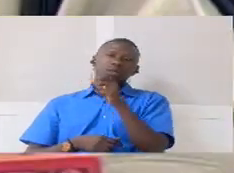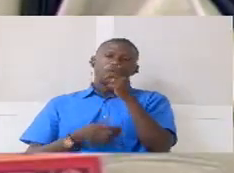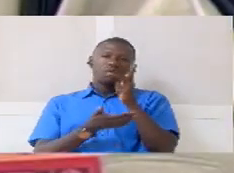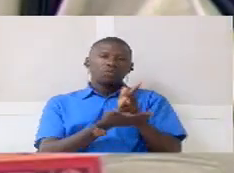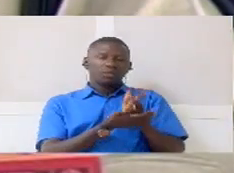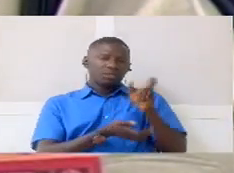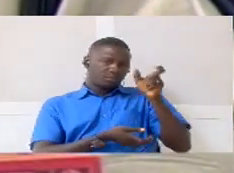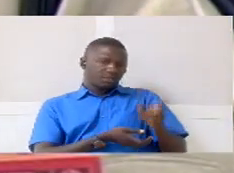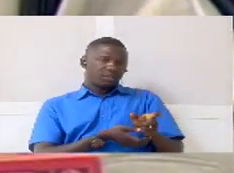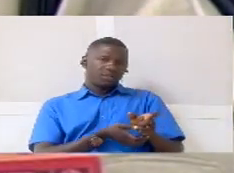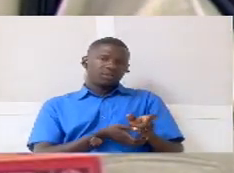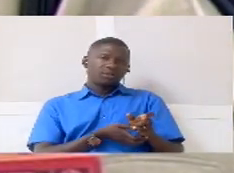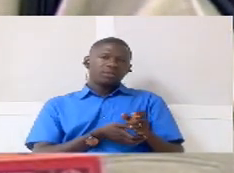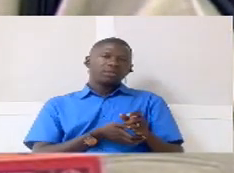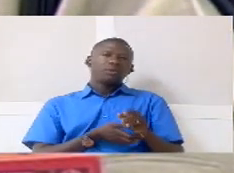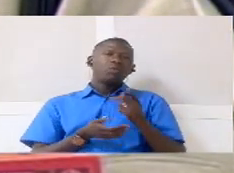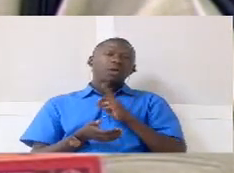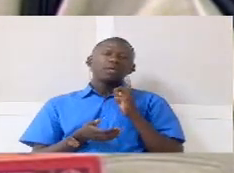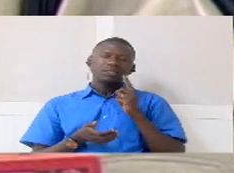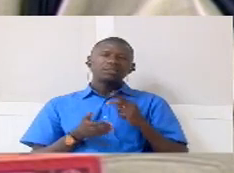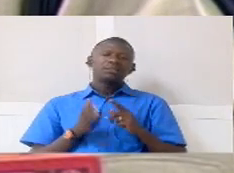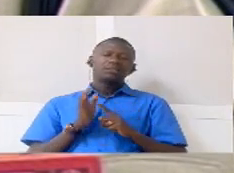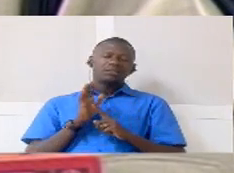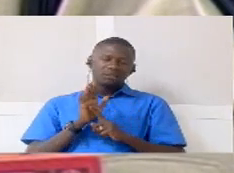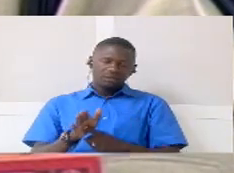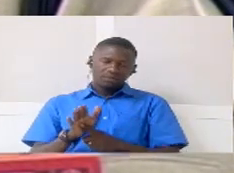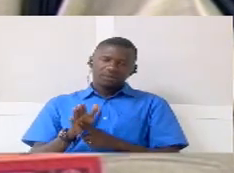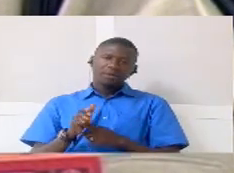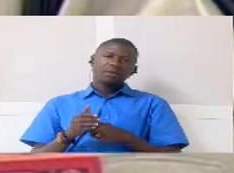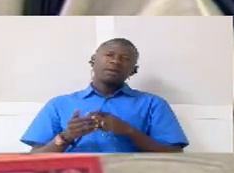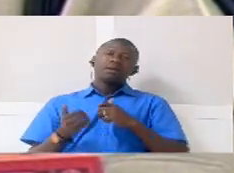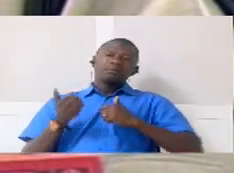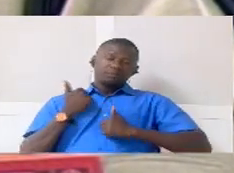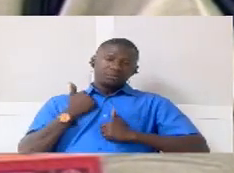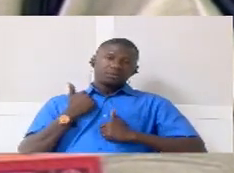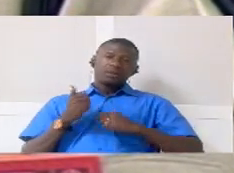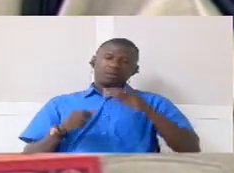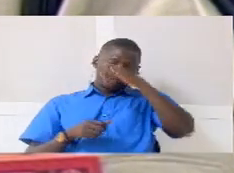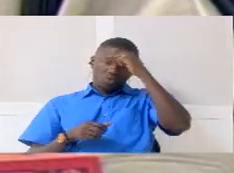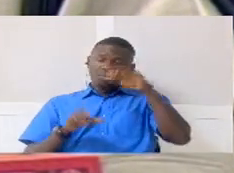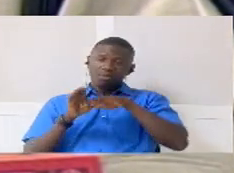Where it seemed that they were prison officers who violated the rights of